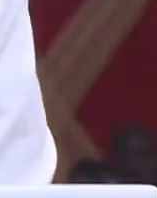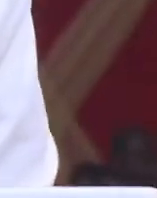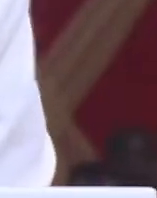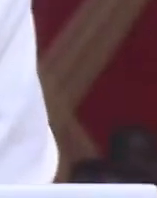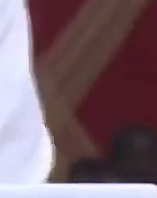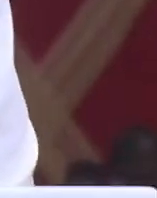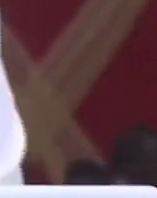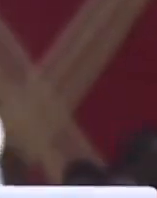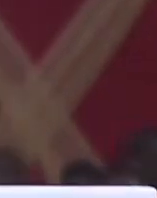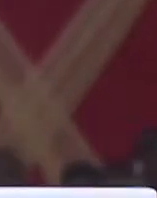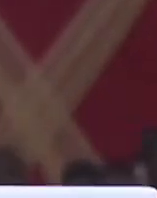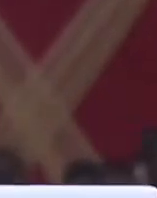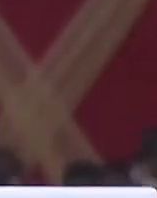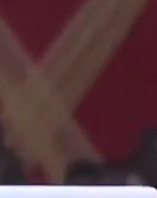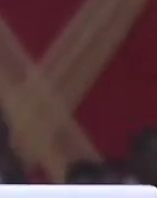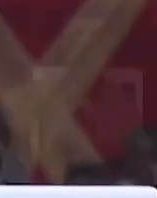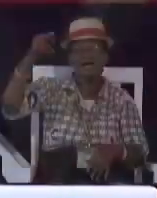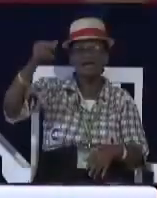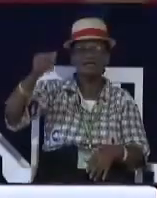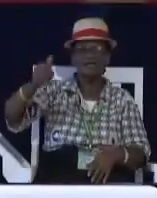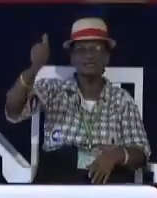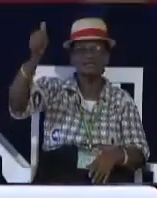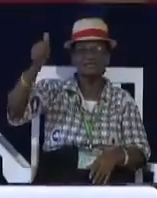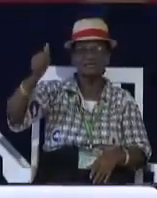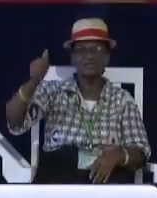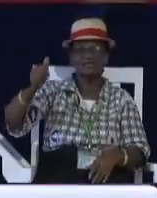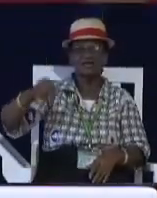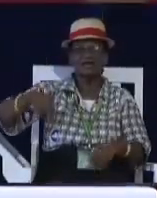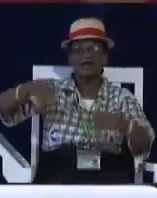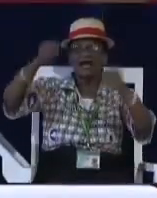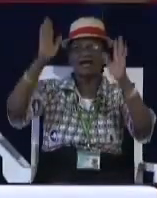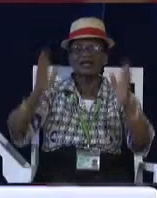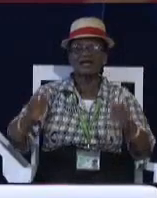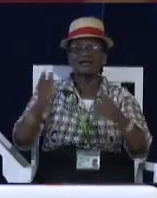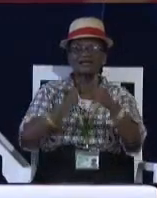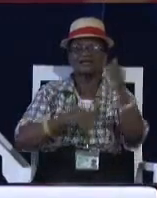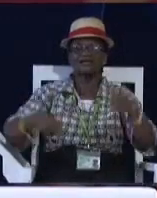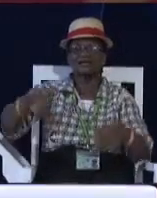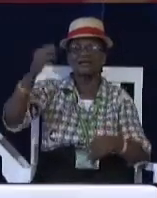praise the highest who is higher than the highest,